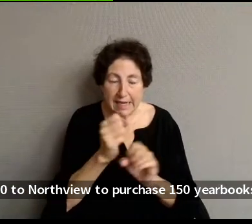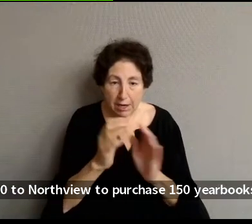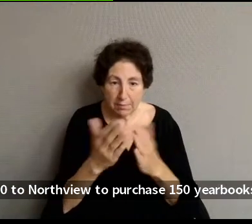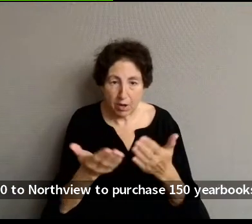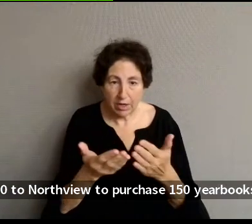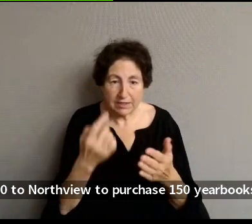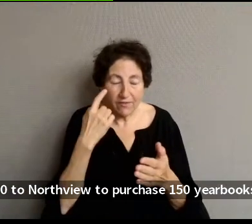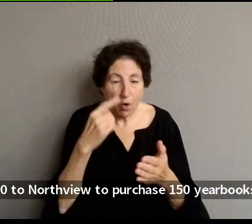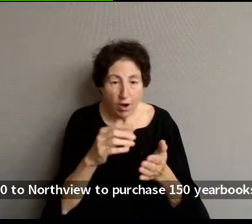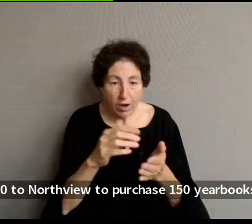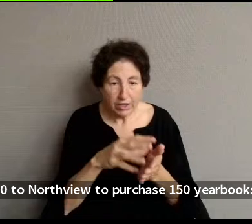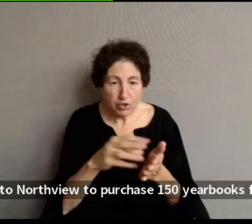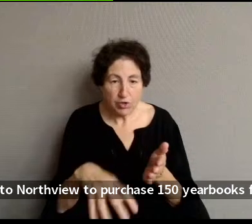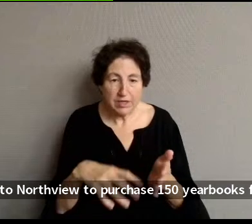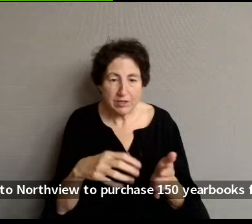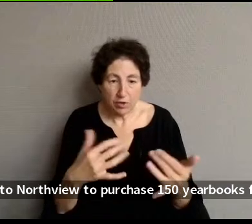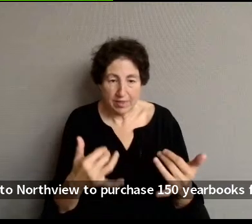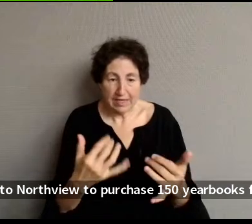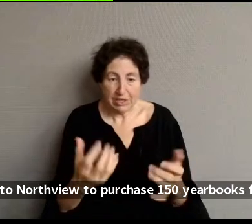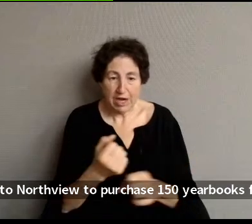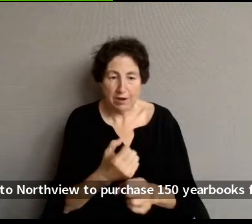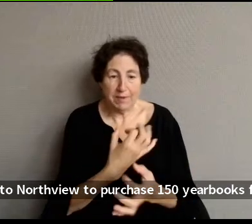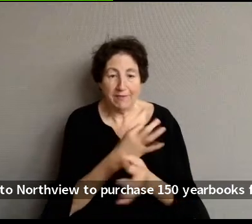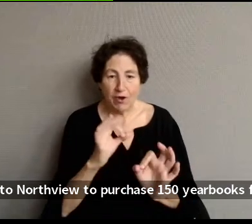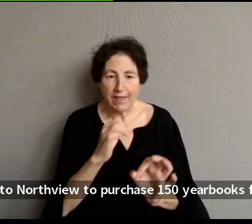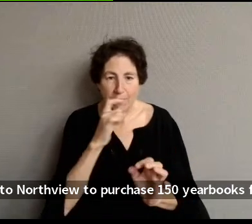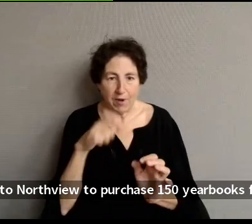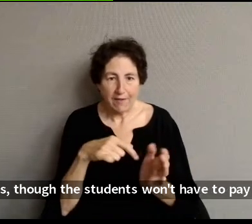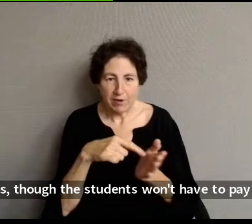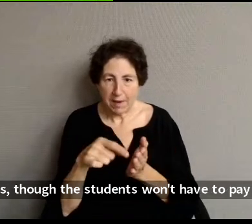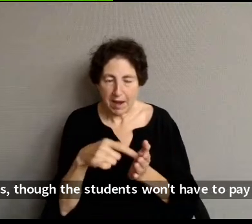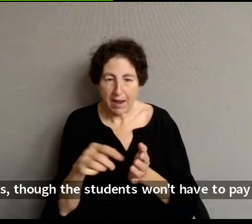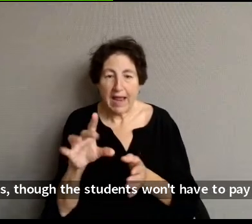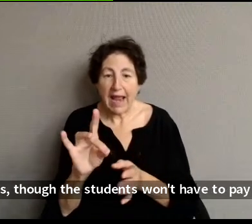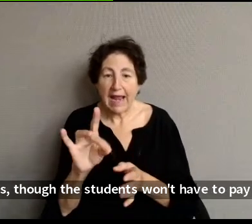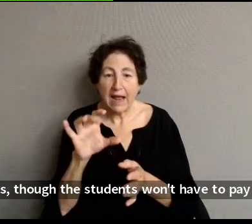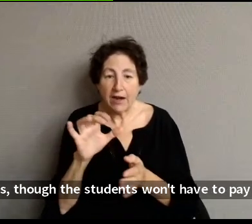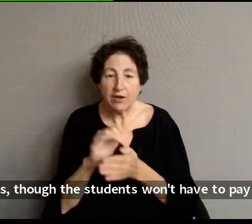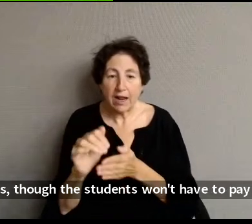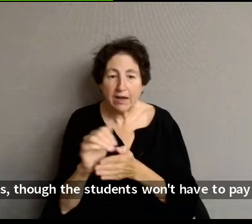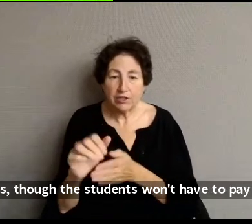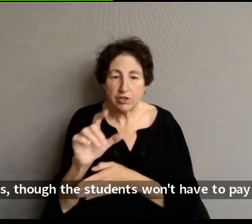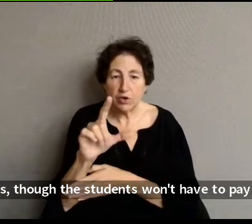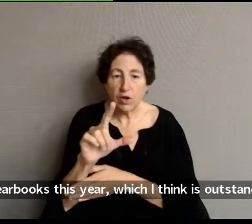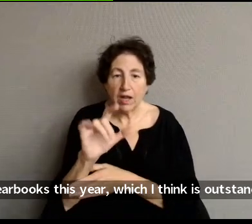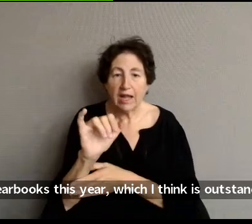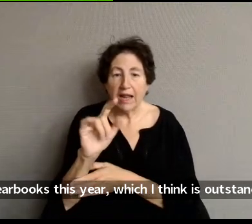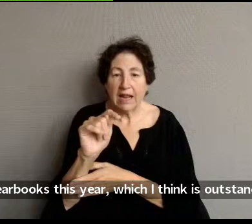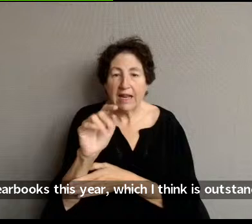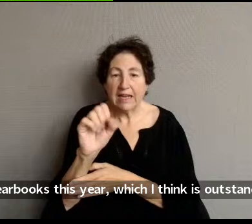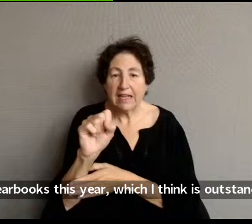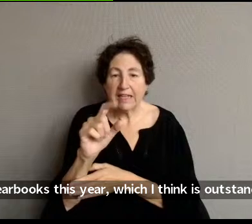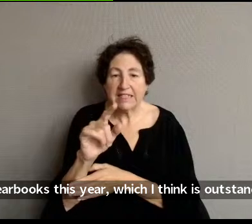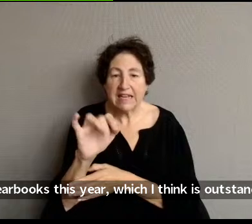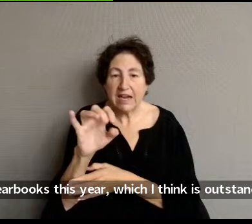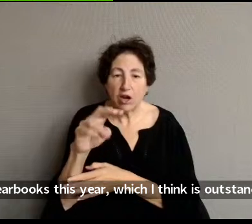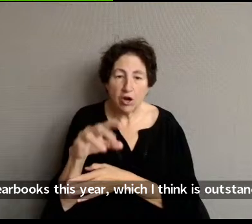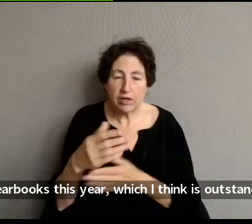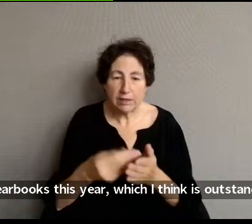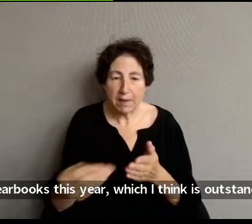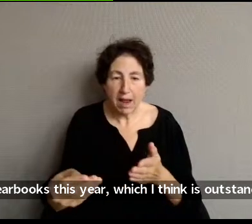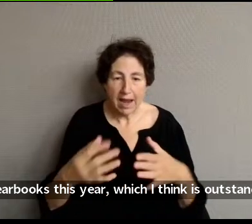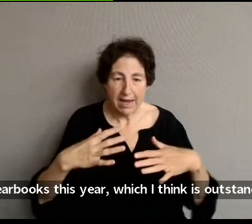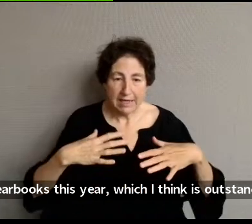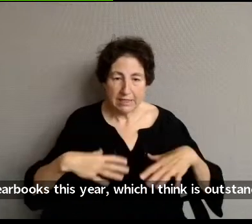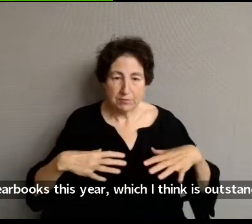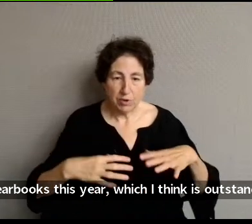have to pay for those yearbooks this year, which I think is outstanding. $800 to Litzinger School to purchase the spring shirts for the state